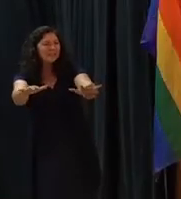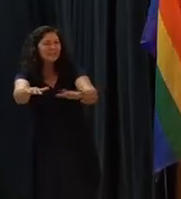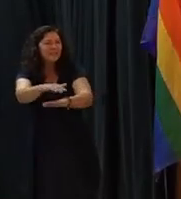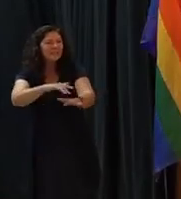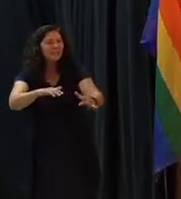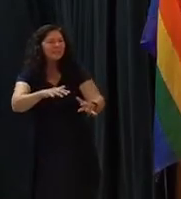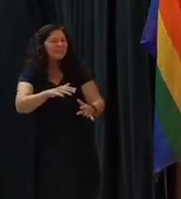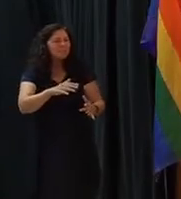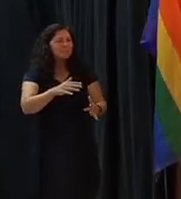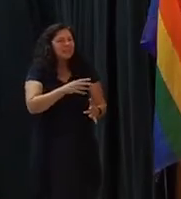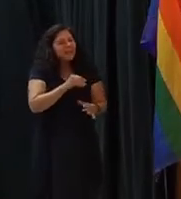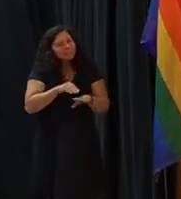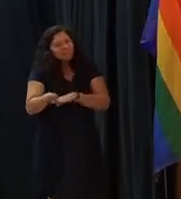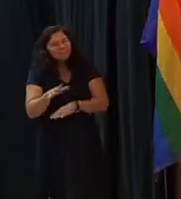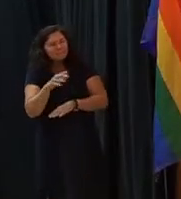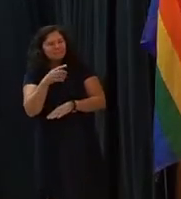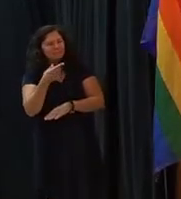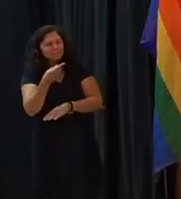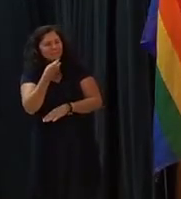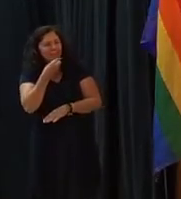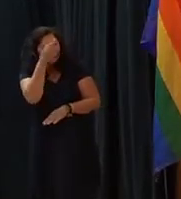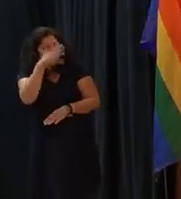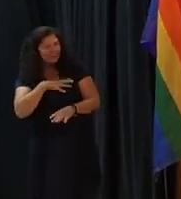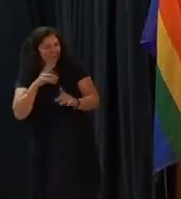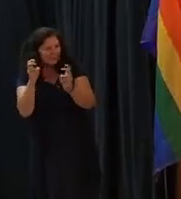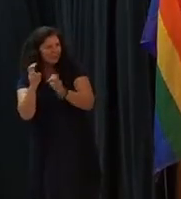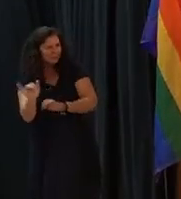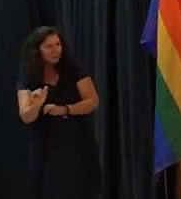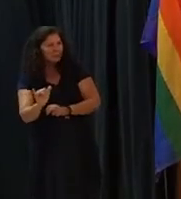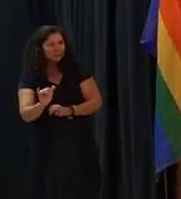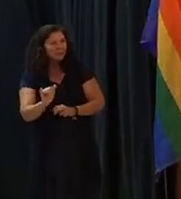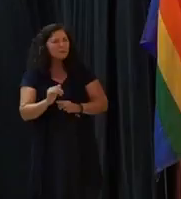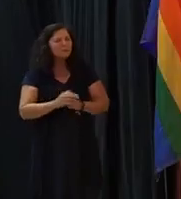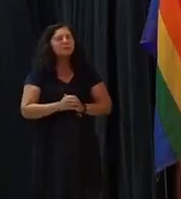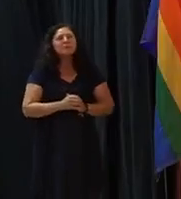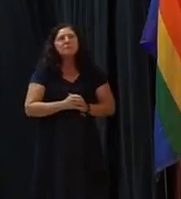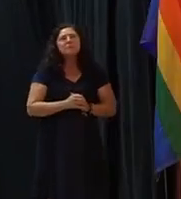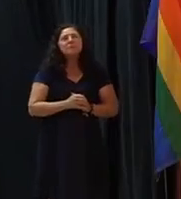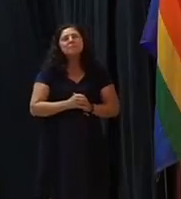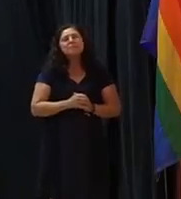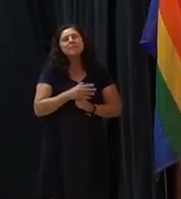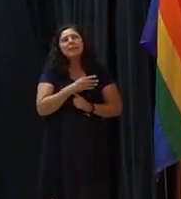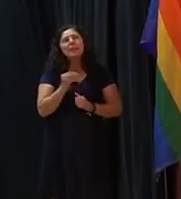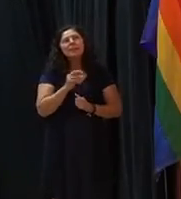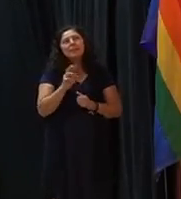gay man issue. So we make that attempt every time.